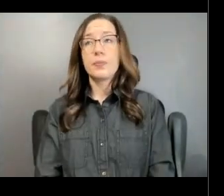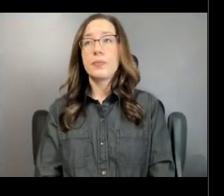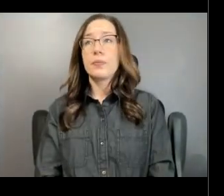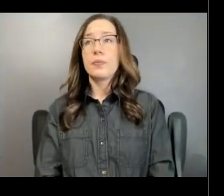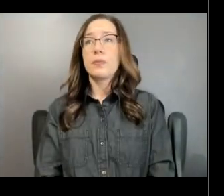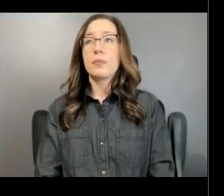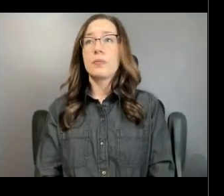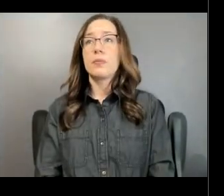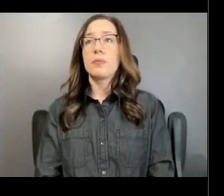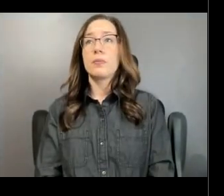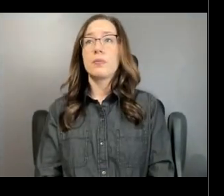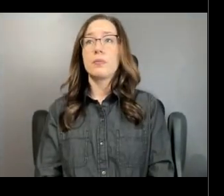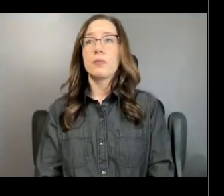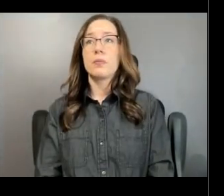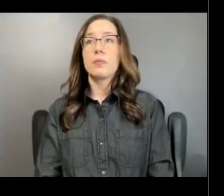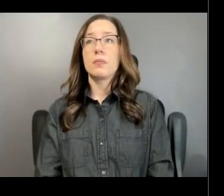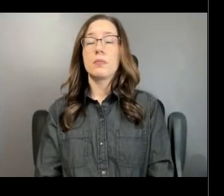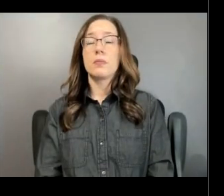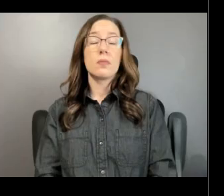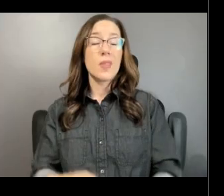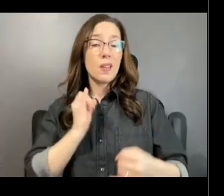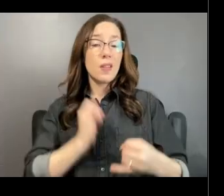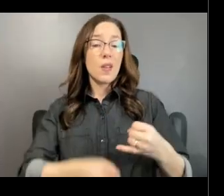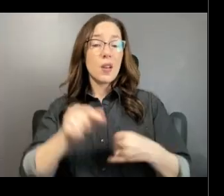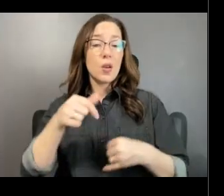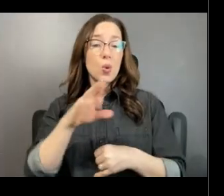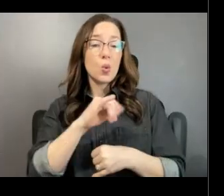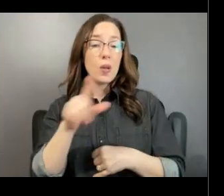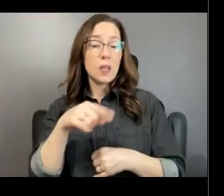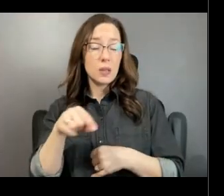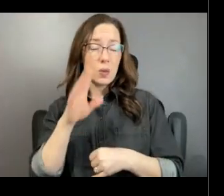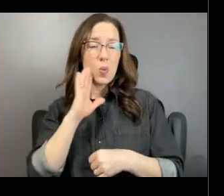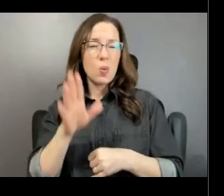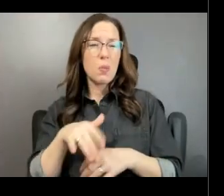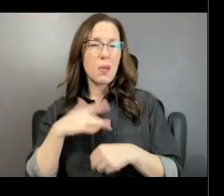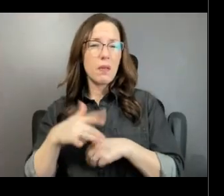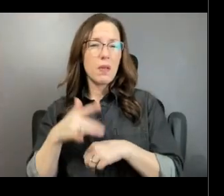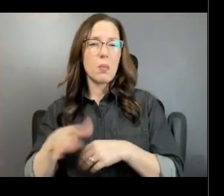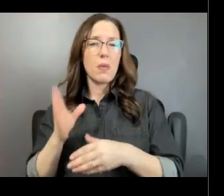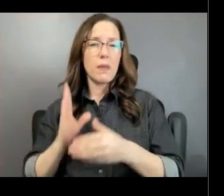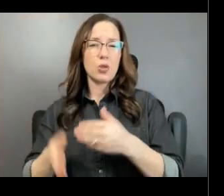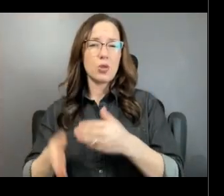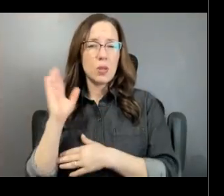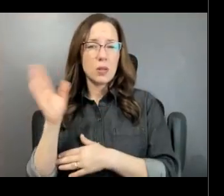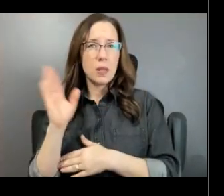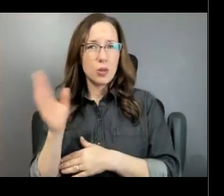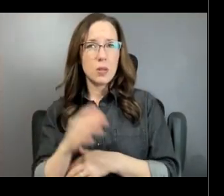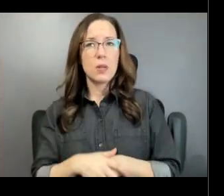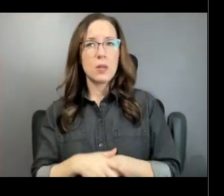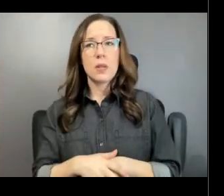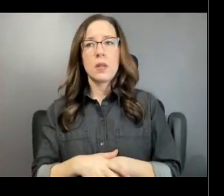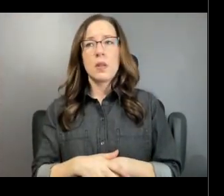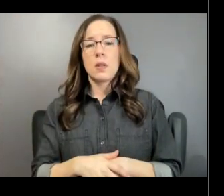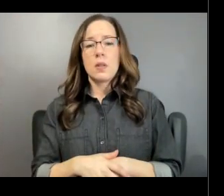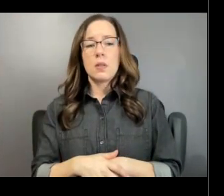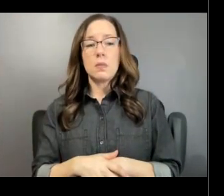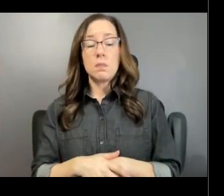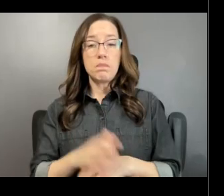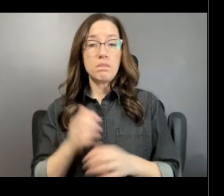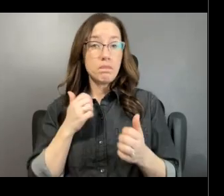If you take the final quiz, which will be available at the end of today's presentation, and pass the